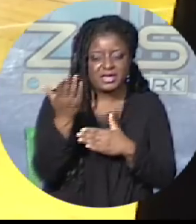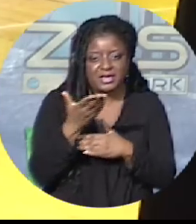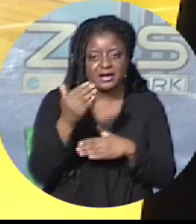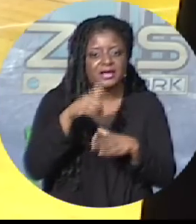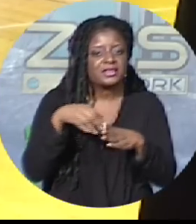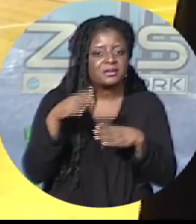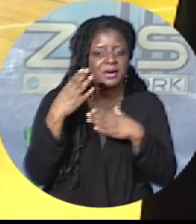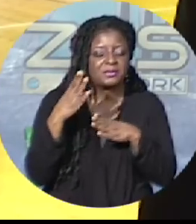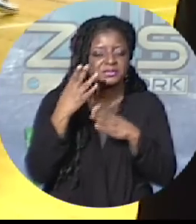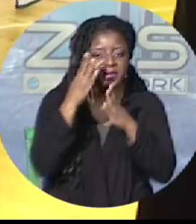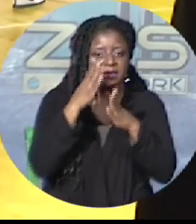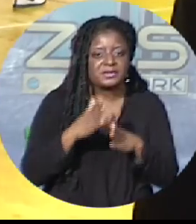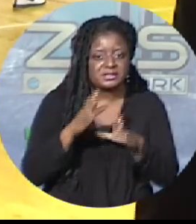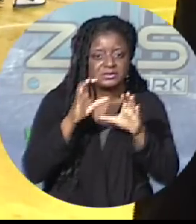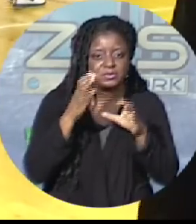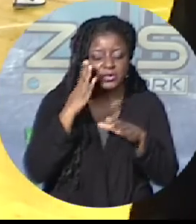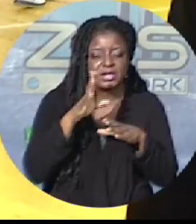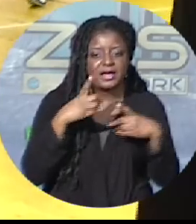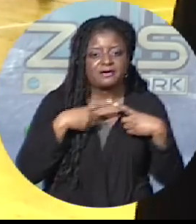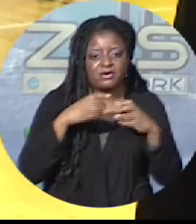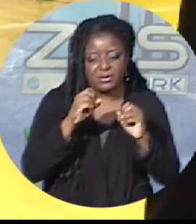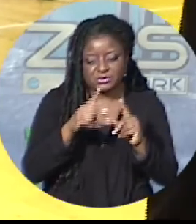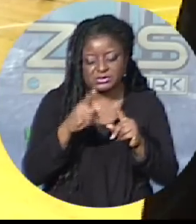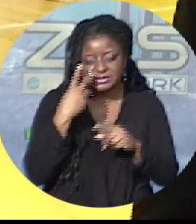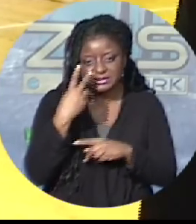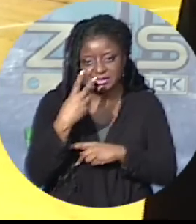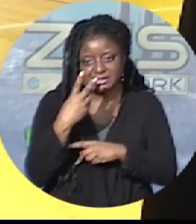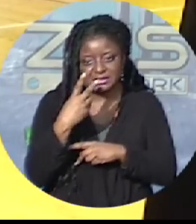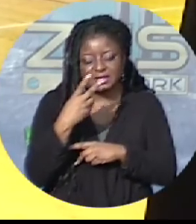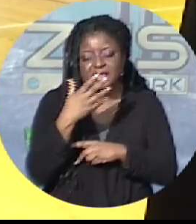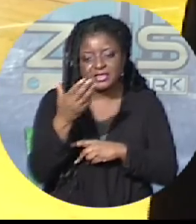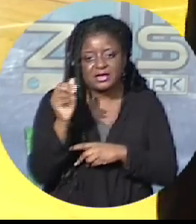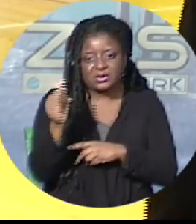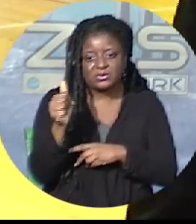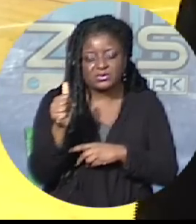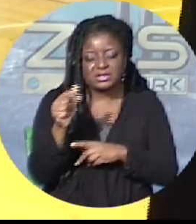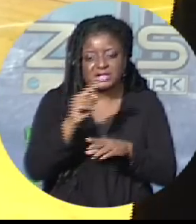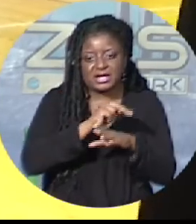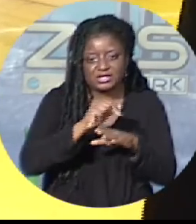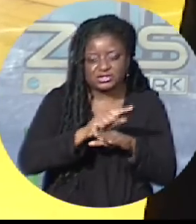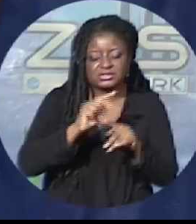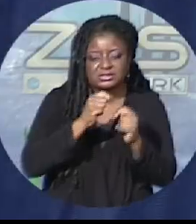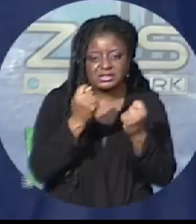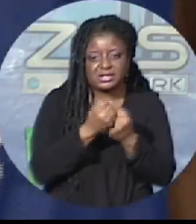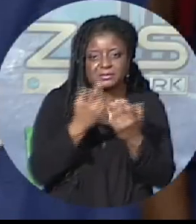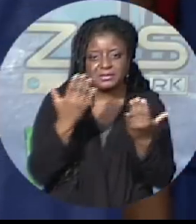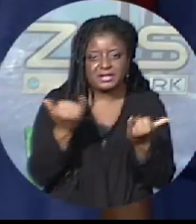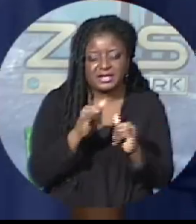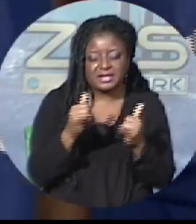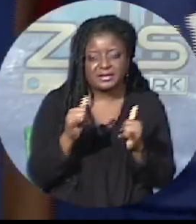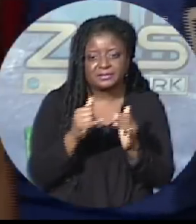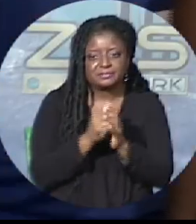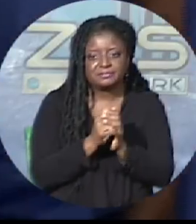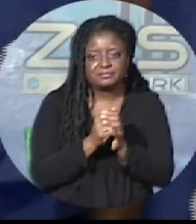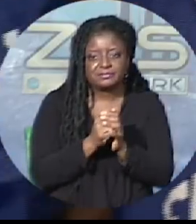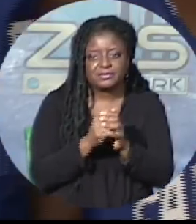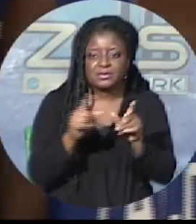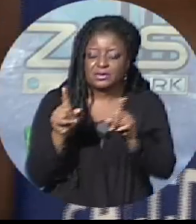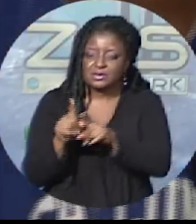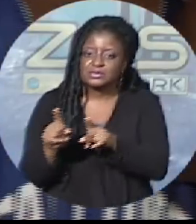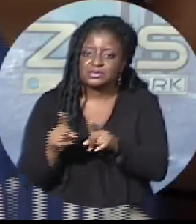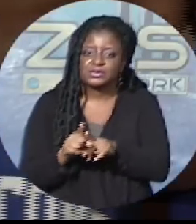the opportunity to see their own national team players play in front of their own, you know, in the backyard. Now to go along with national